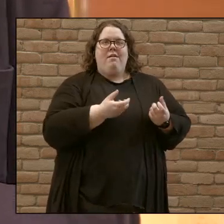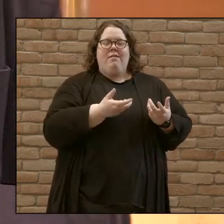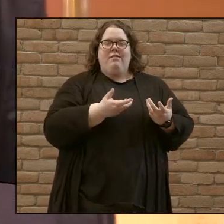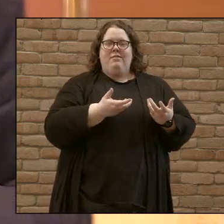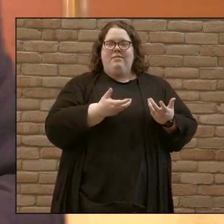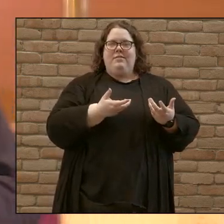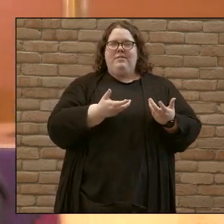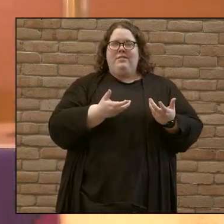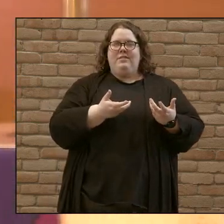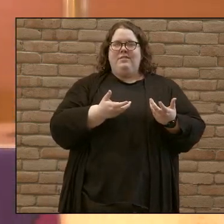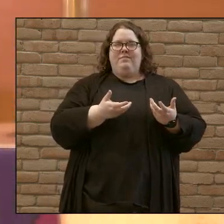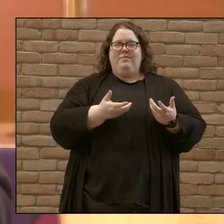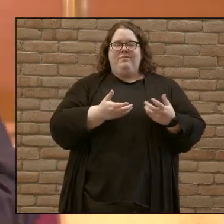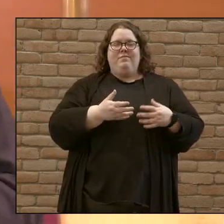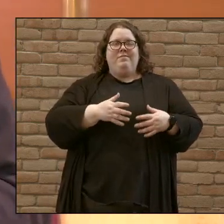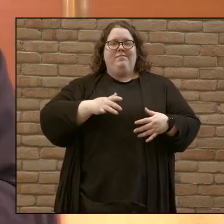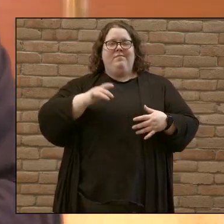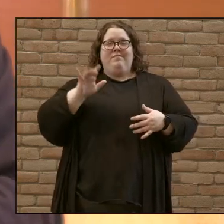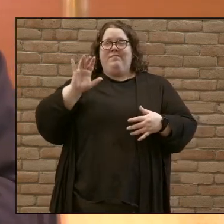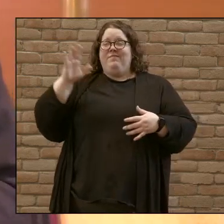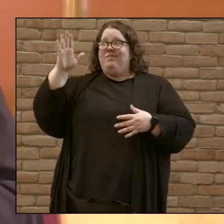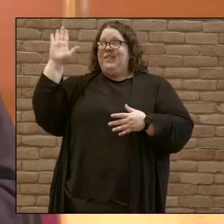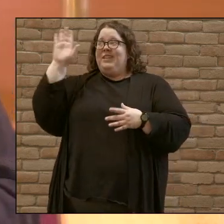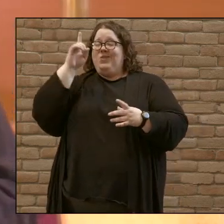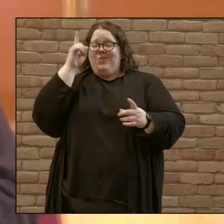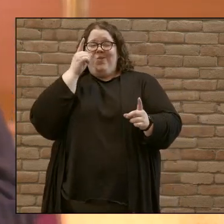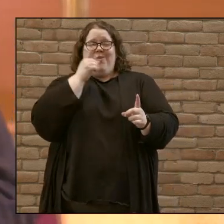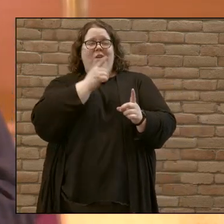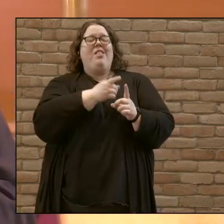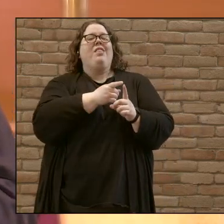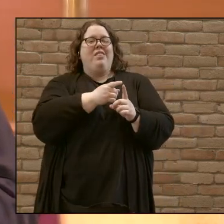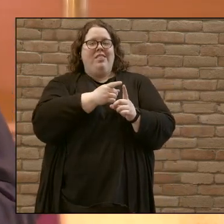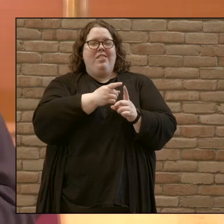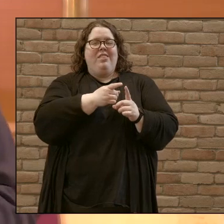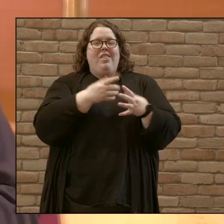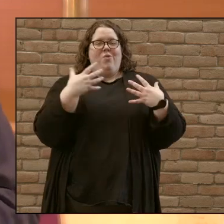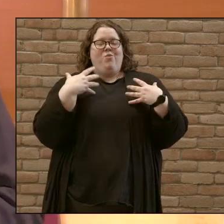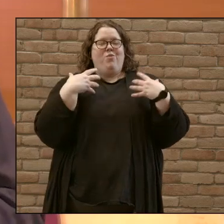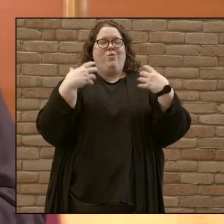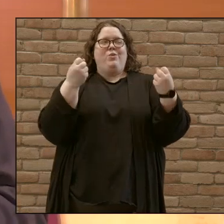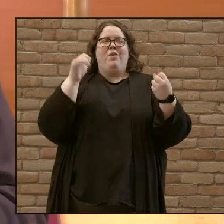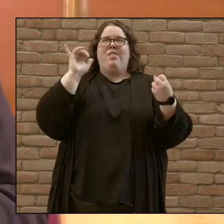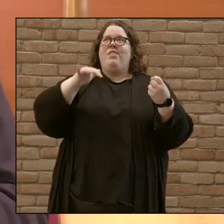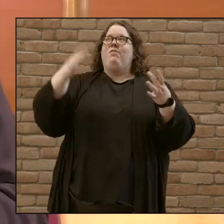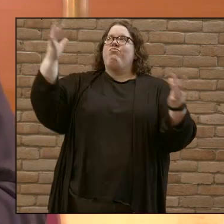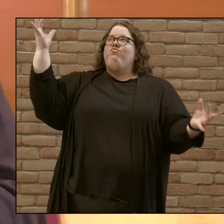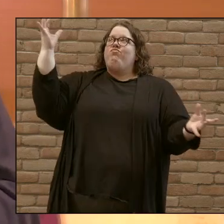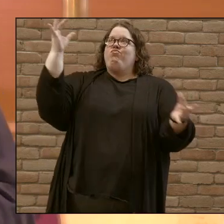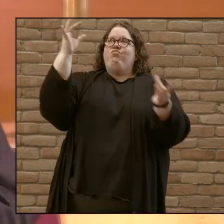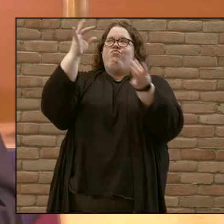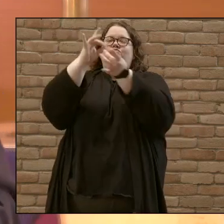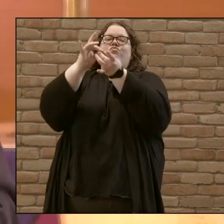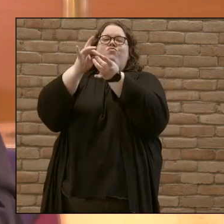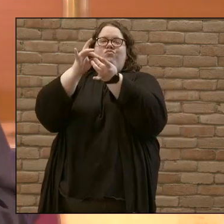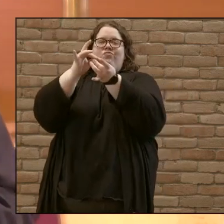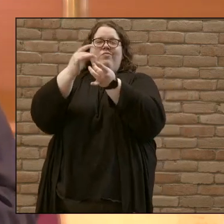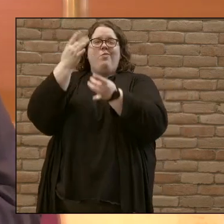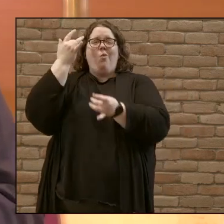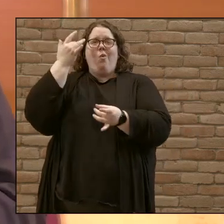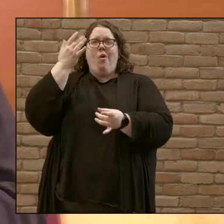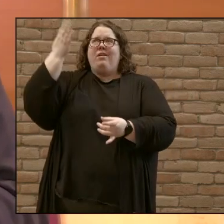ultimately restore them back to relationship with God. Because he loved